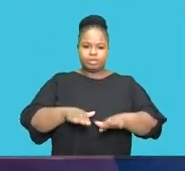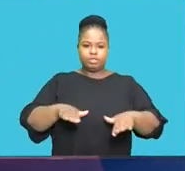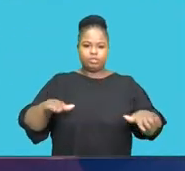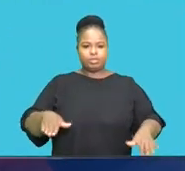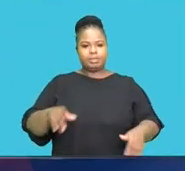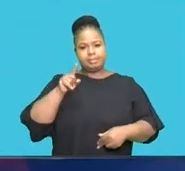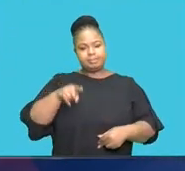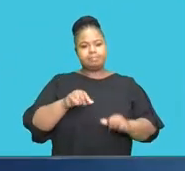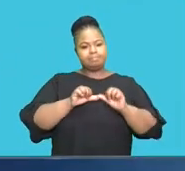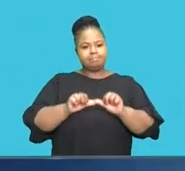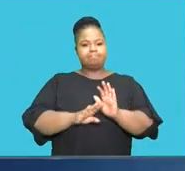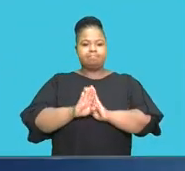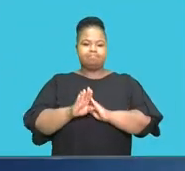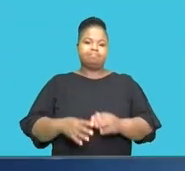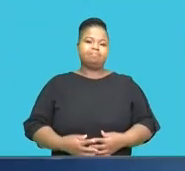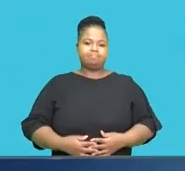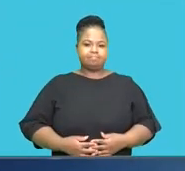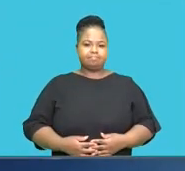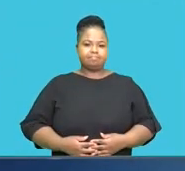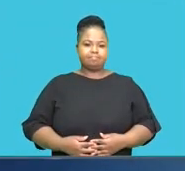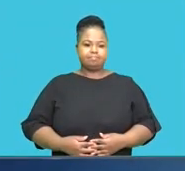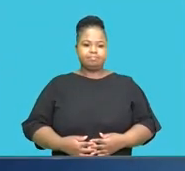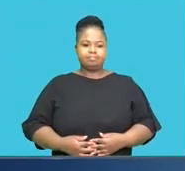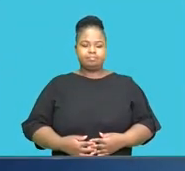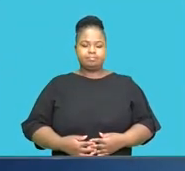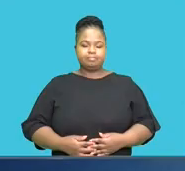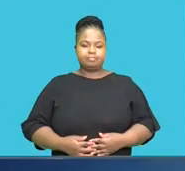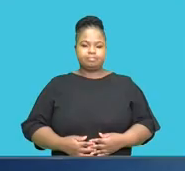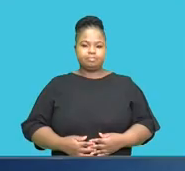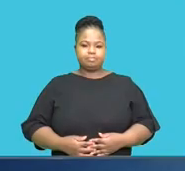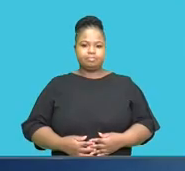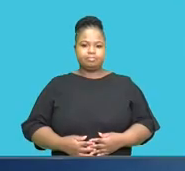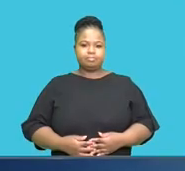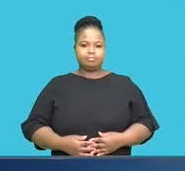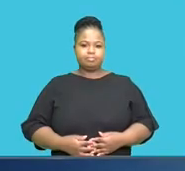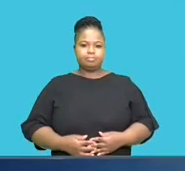thuto tsa motheo. Ditabeng tsa Soweto TV ke Manini Morolo ke le Diepkloof.